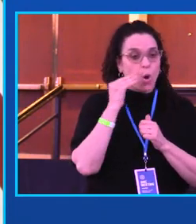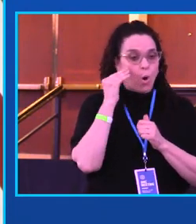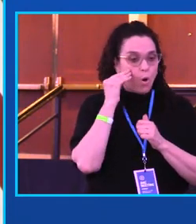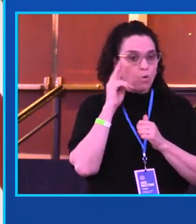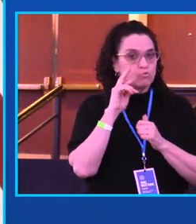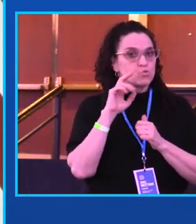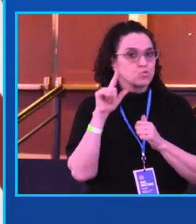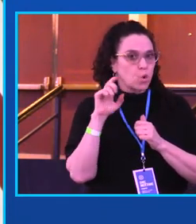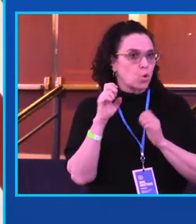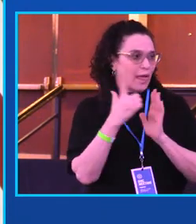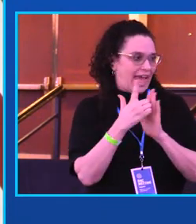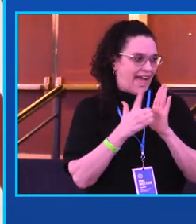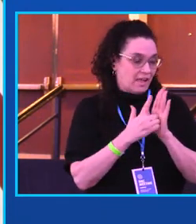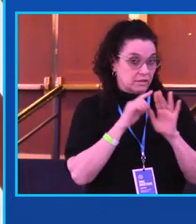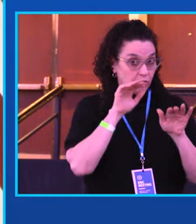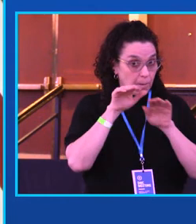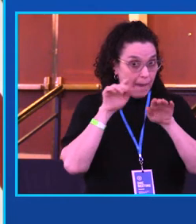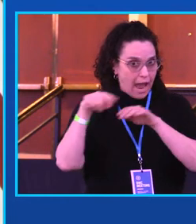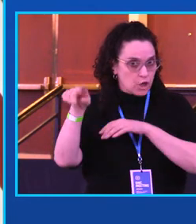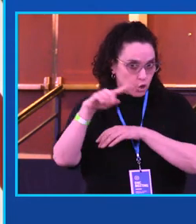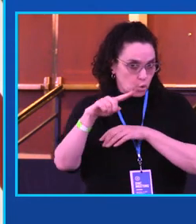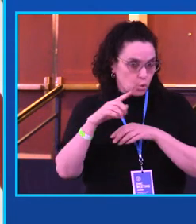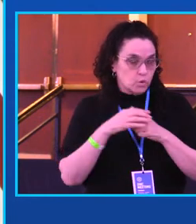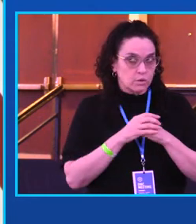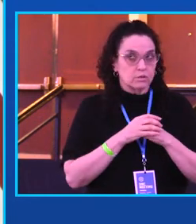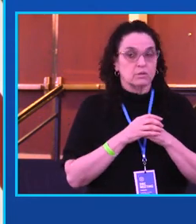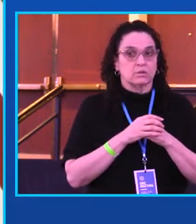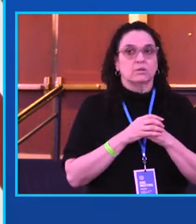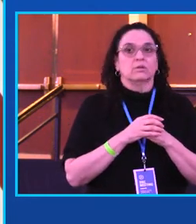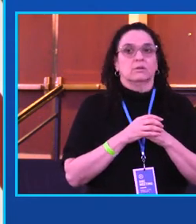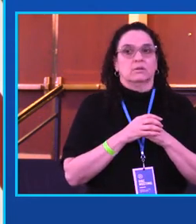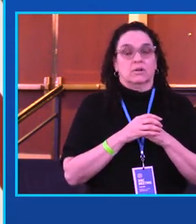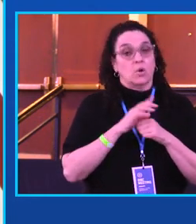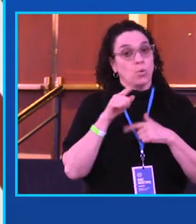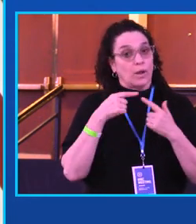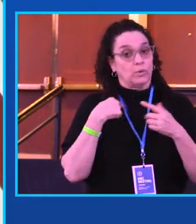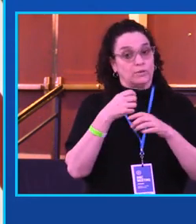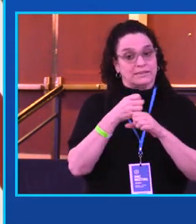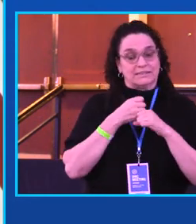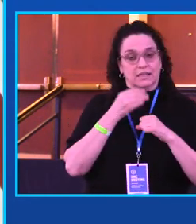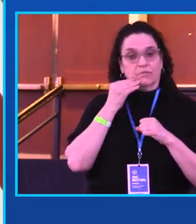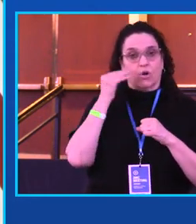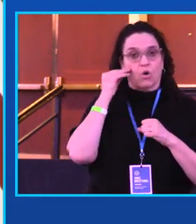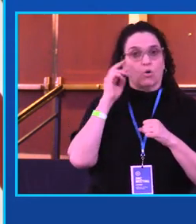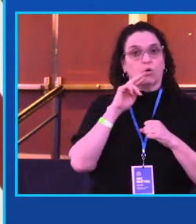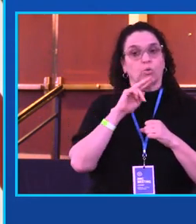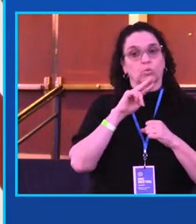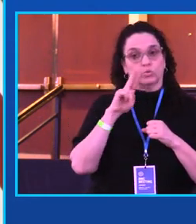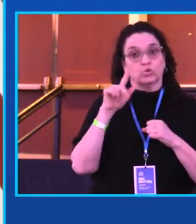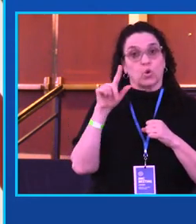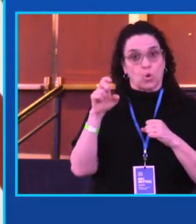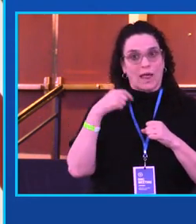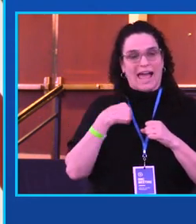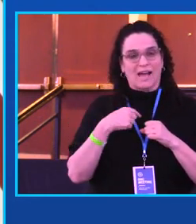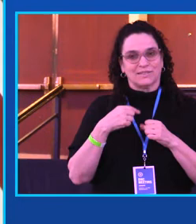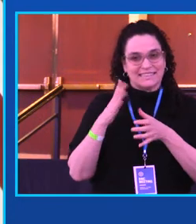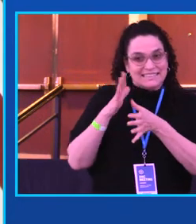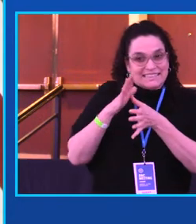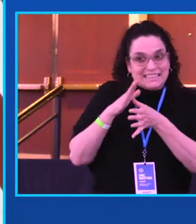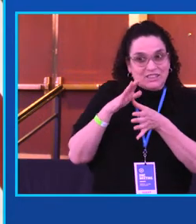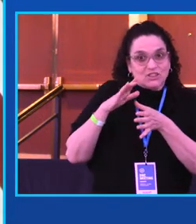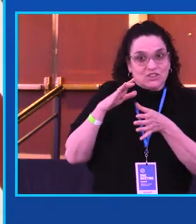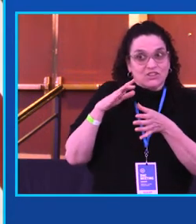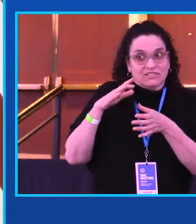you, and dating myself, that when we received home rule, I was a senior in high school.